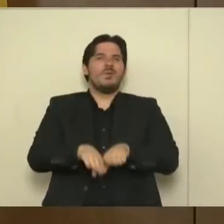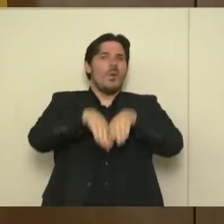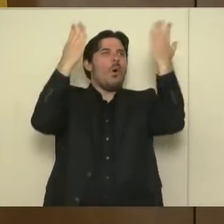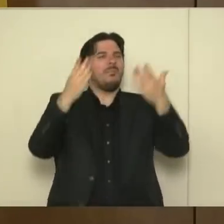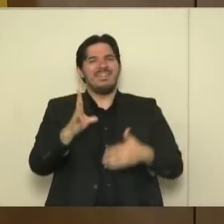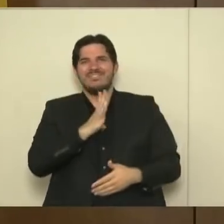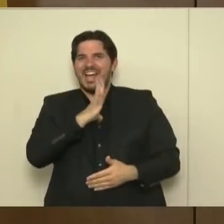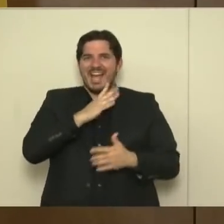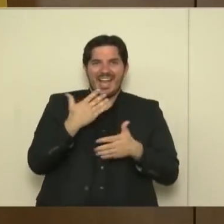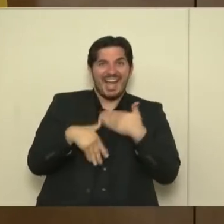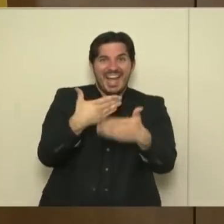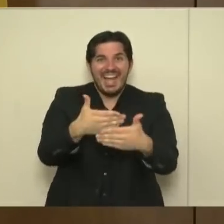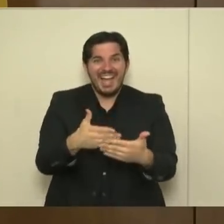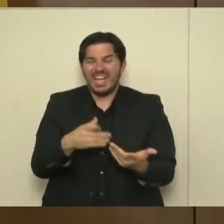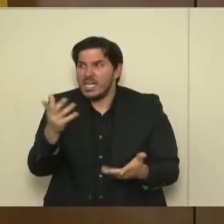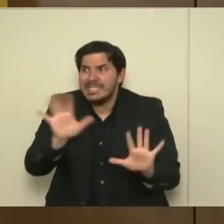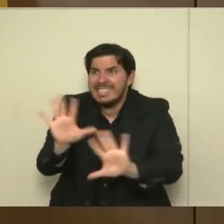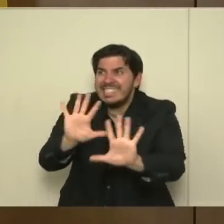occur. And